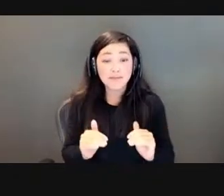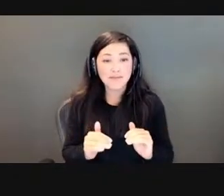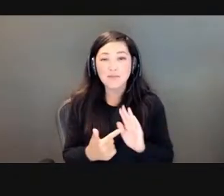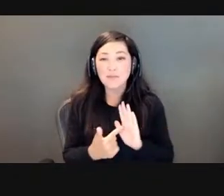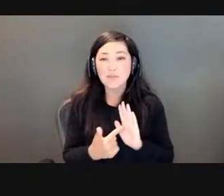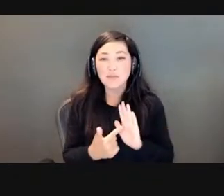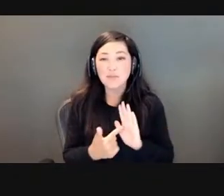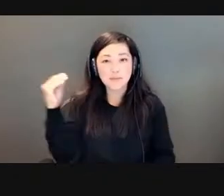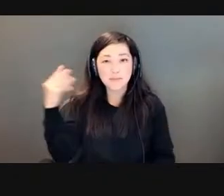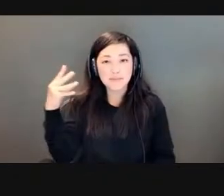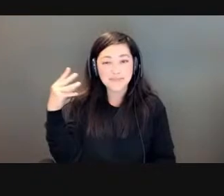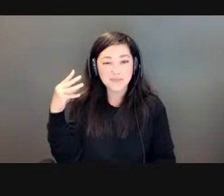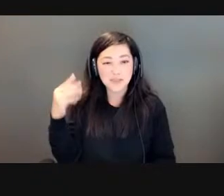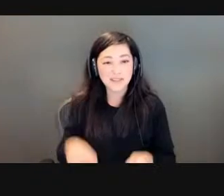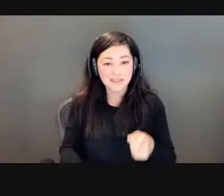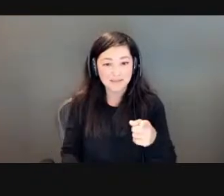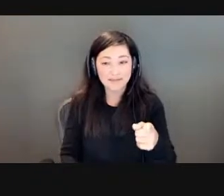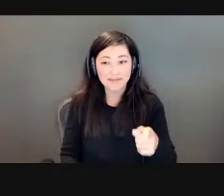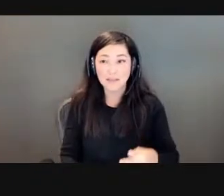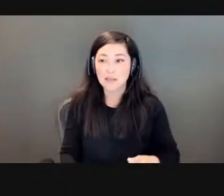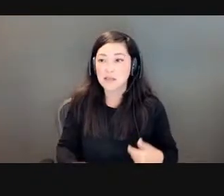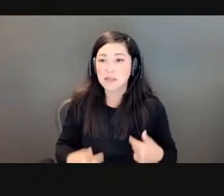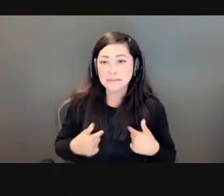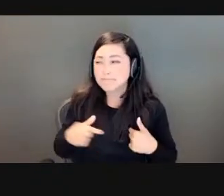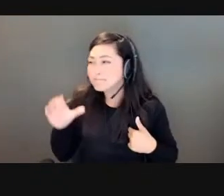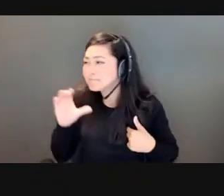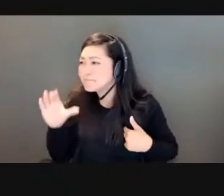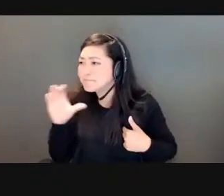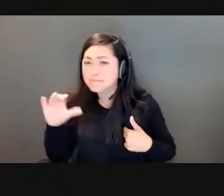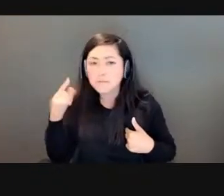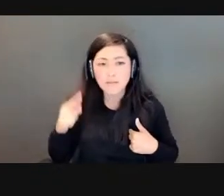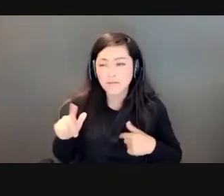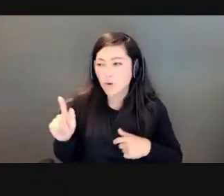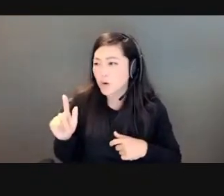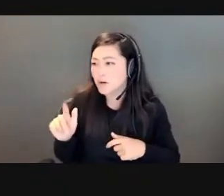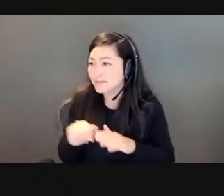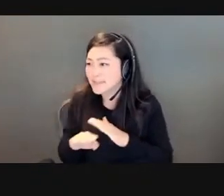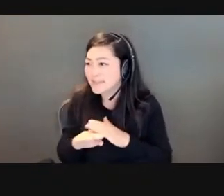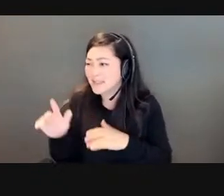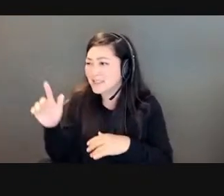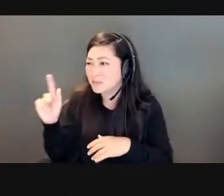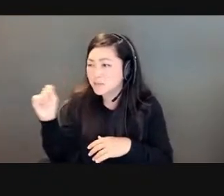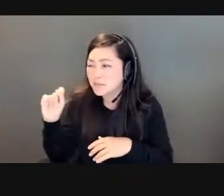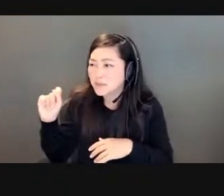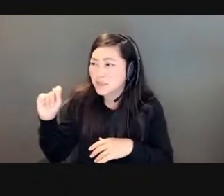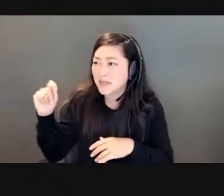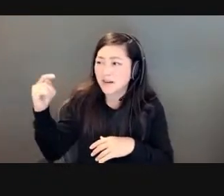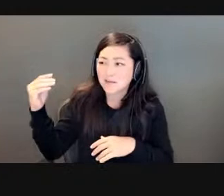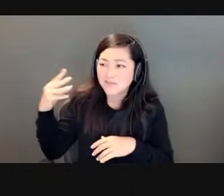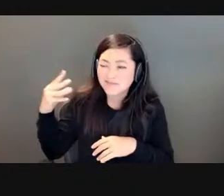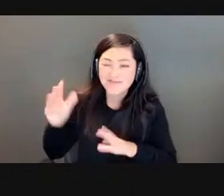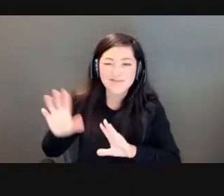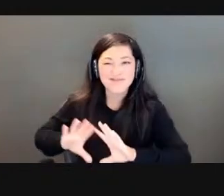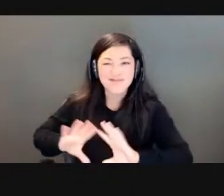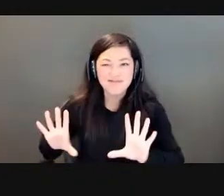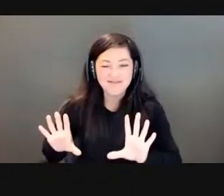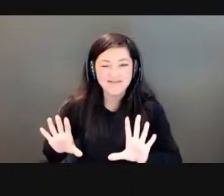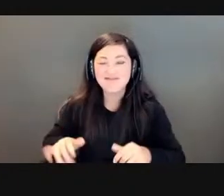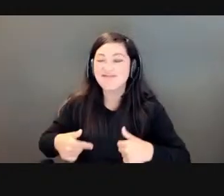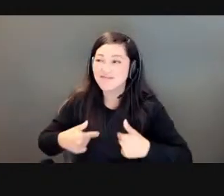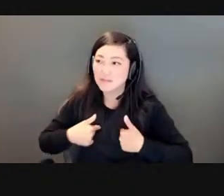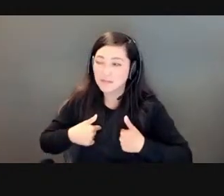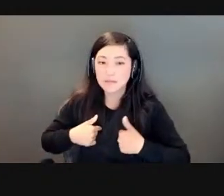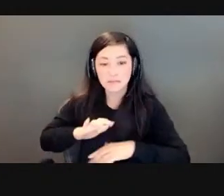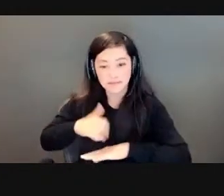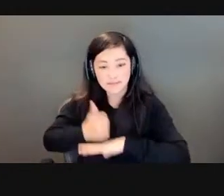shower. Because I didn't want to have to go searching for an accessible shower, I decided to have a temporary shower that I could set